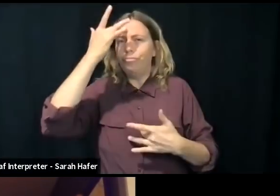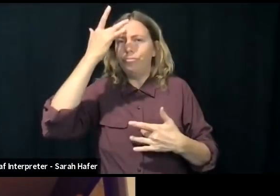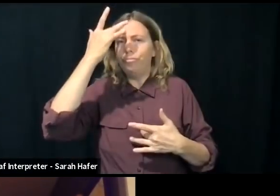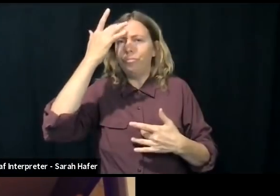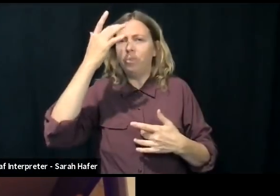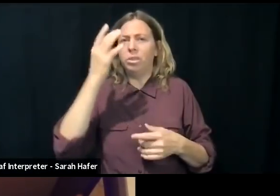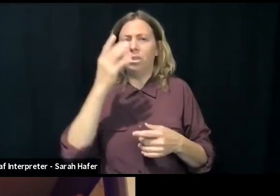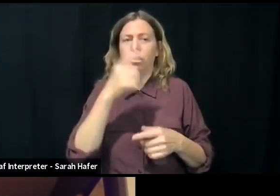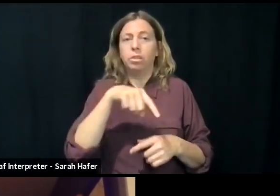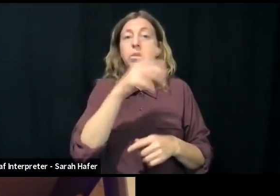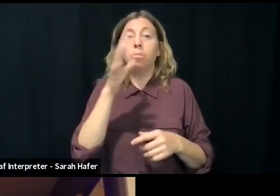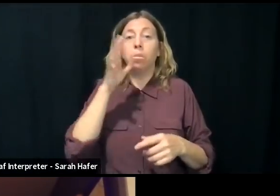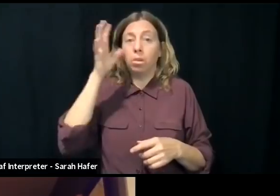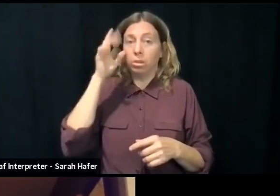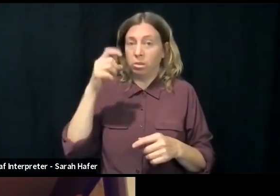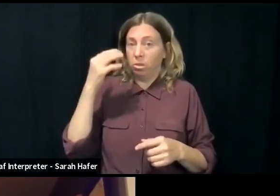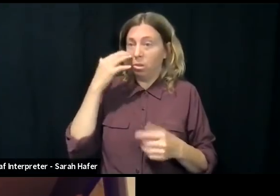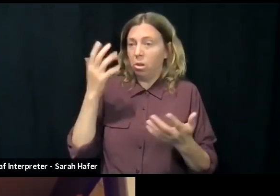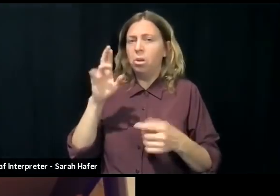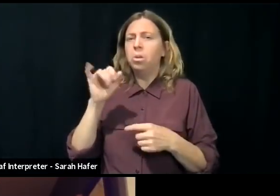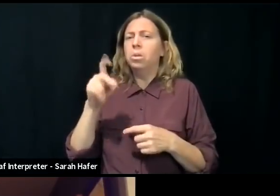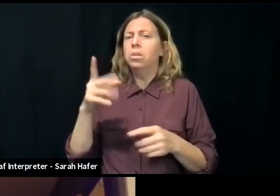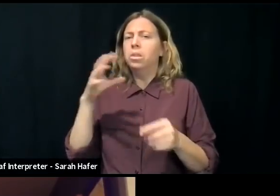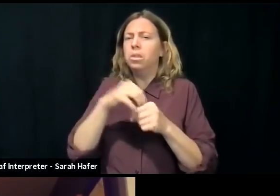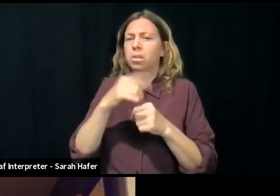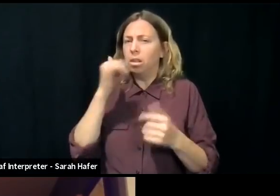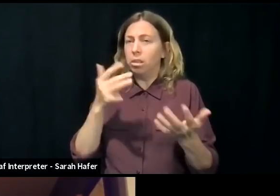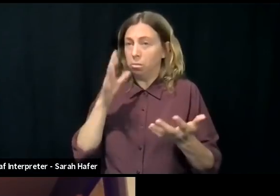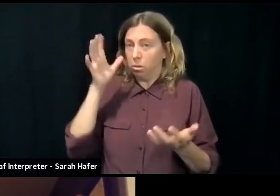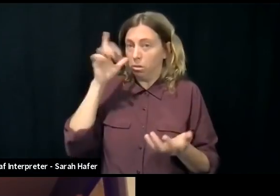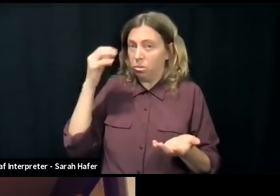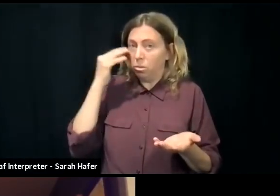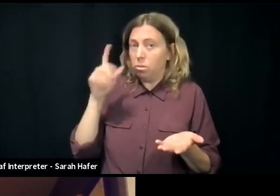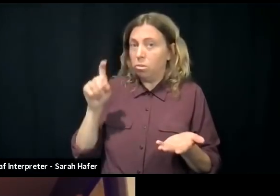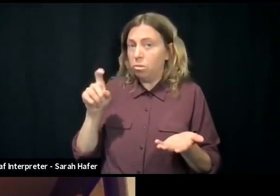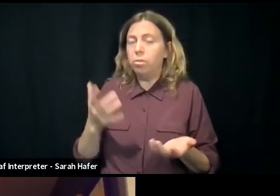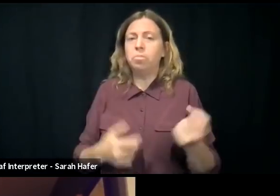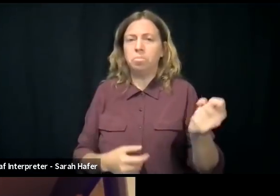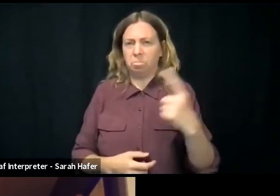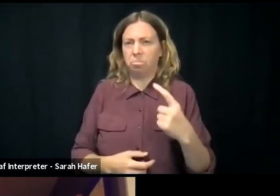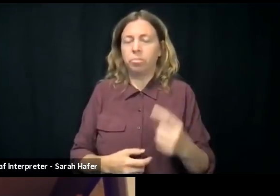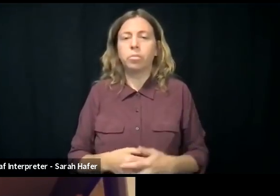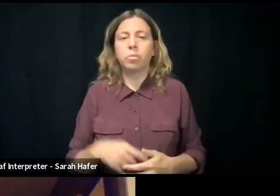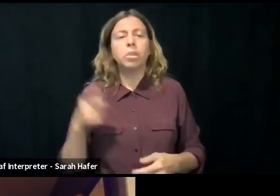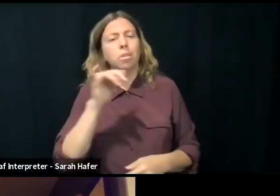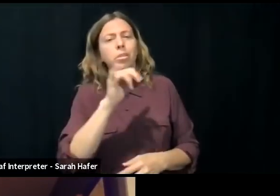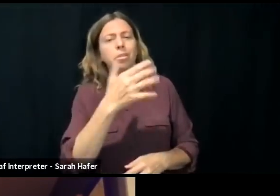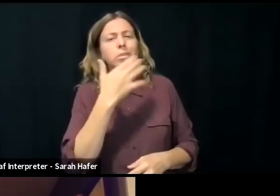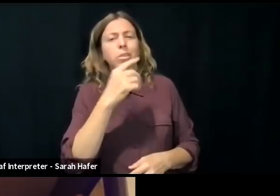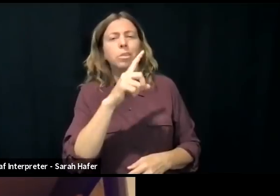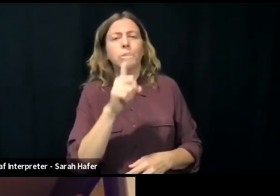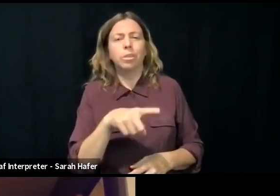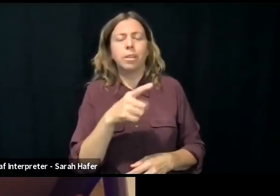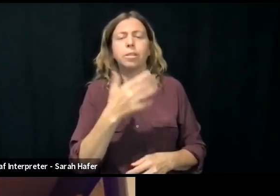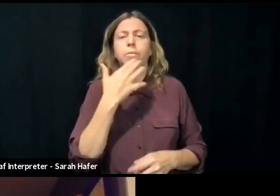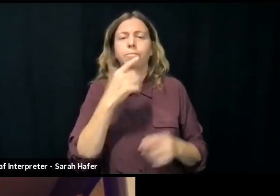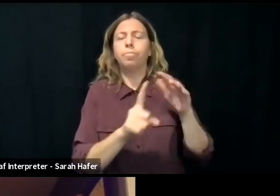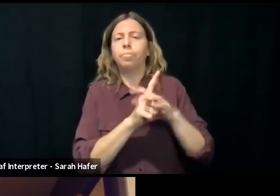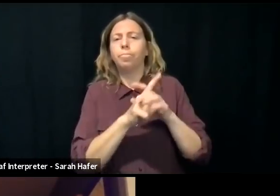level? This is great. Thanks for bringing this up, Laura. Yeah, I think pediatric cases, we